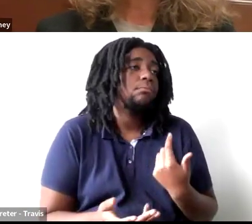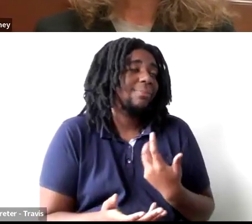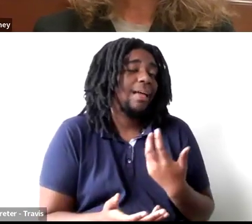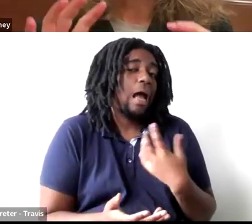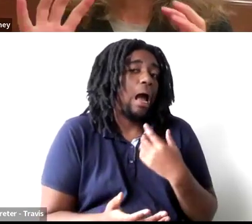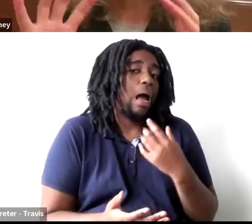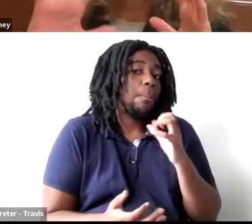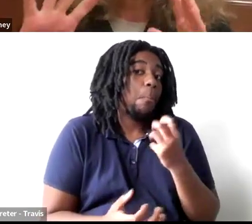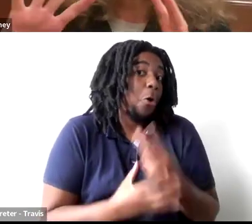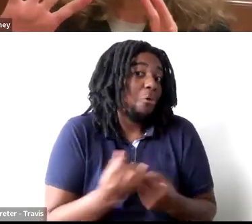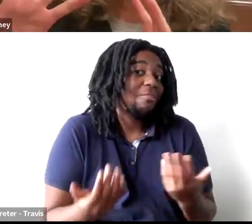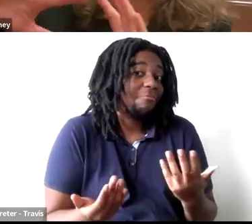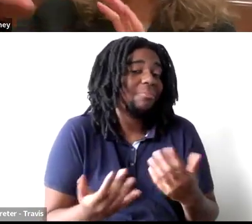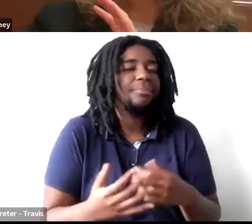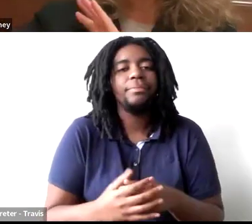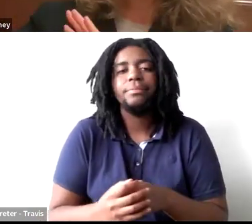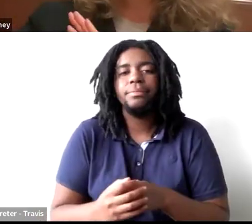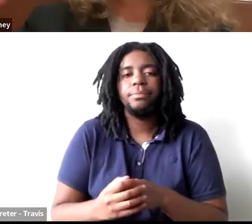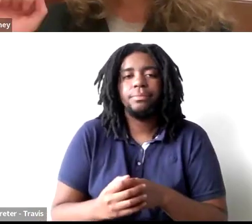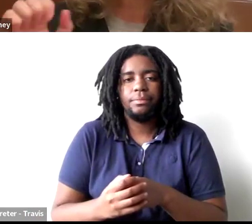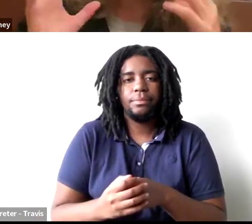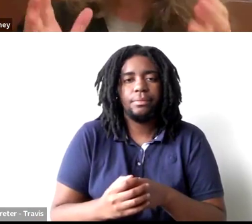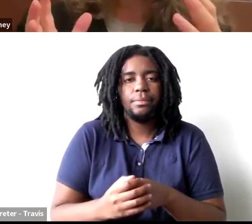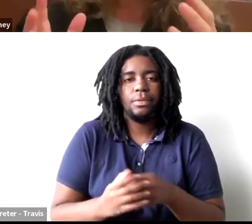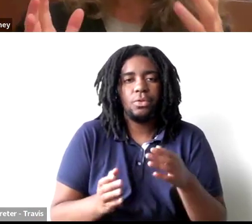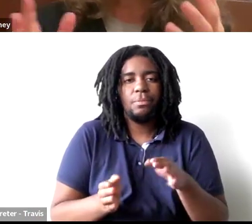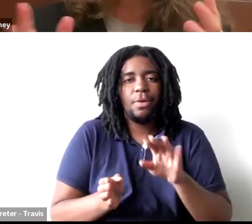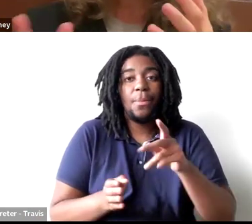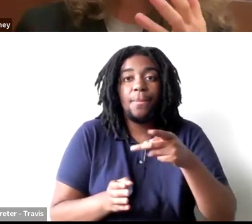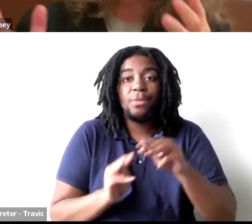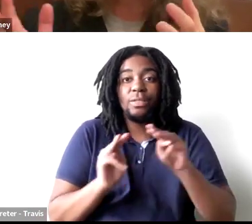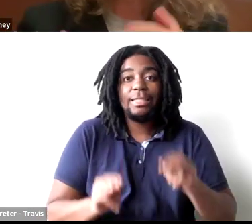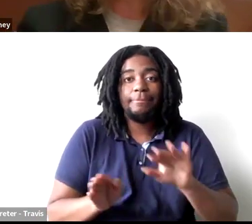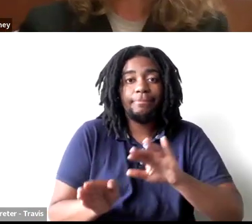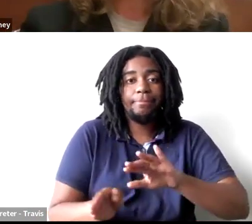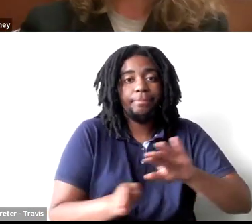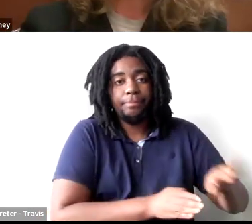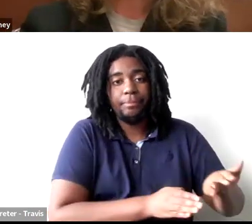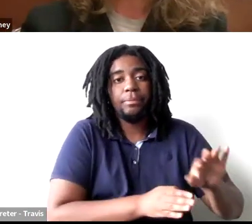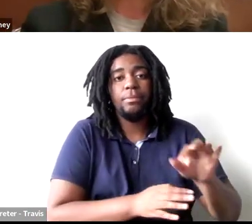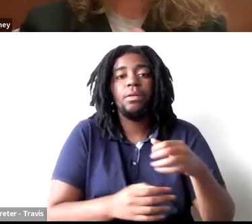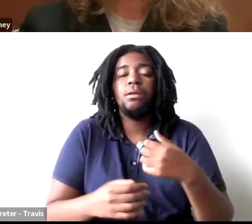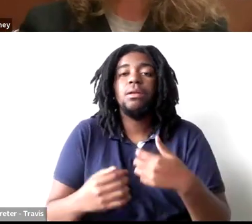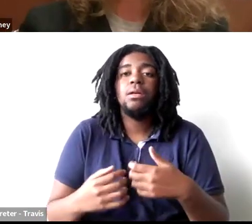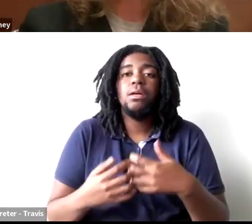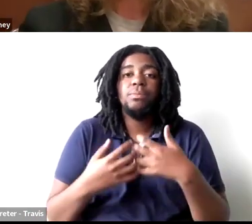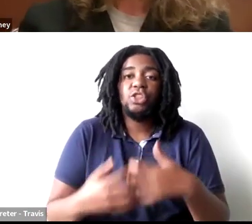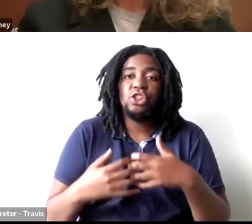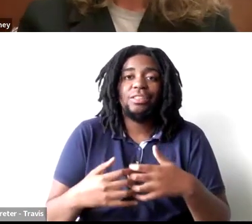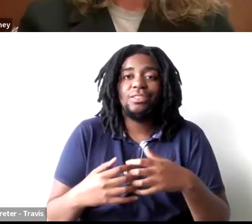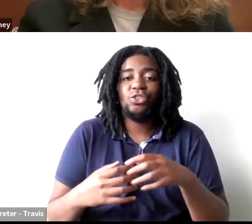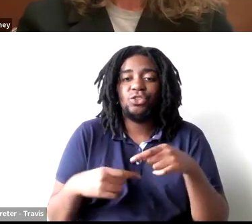about so let's take the Peale separately and just talking about physiognotrace machines during this